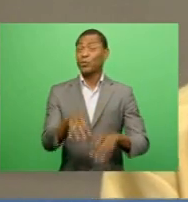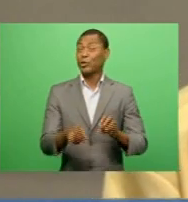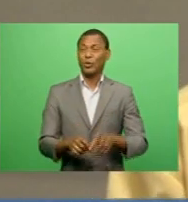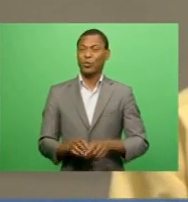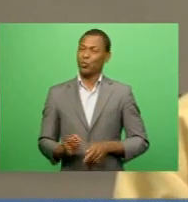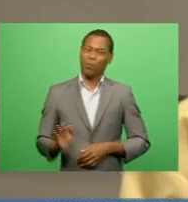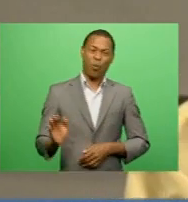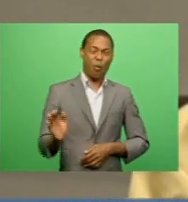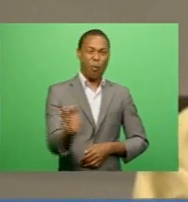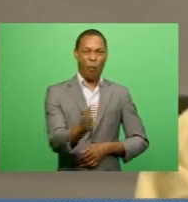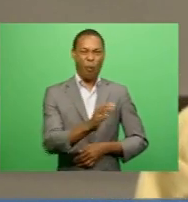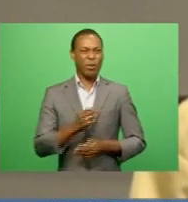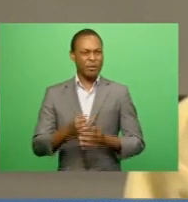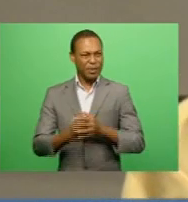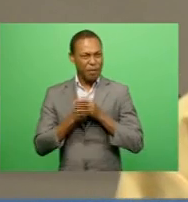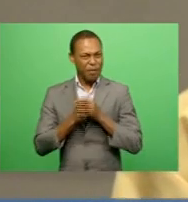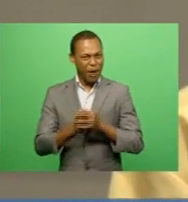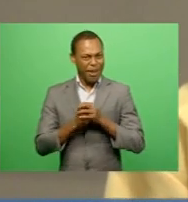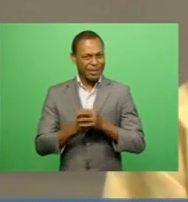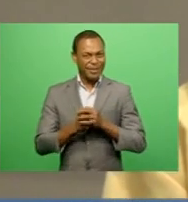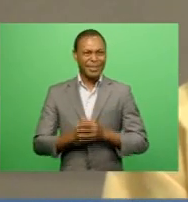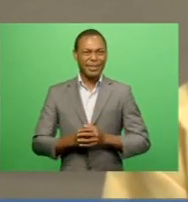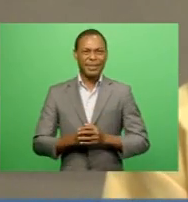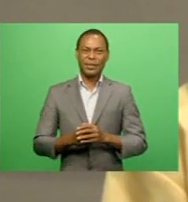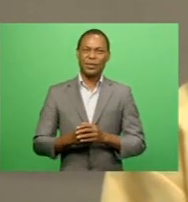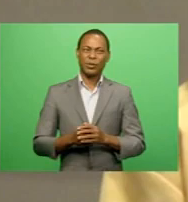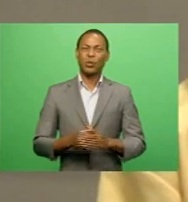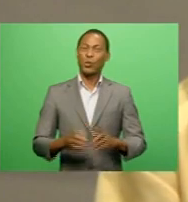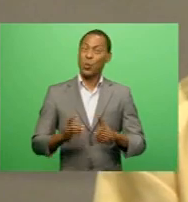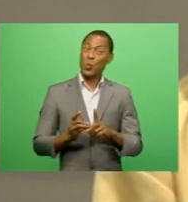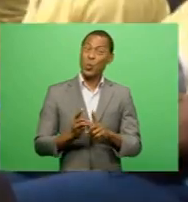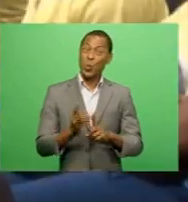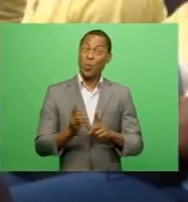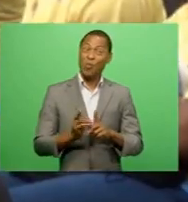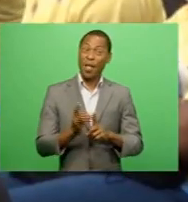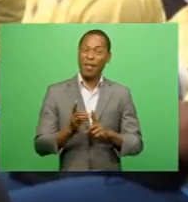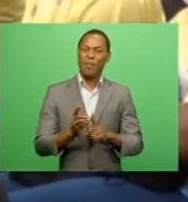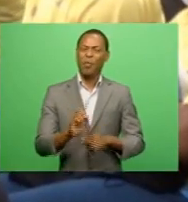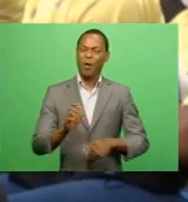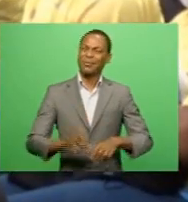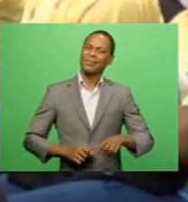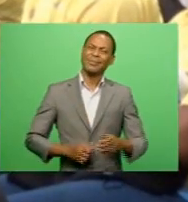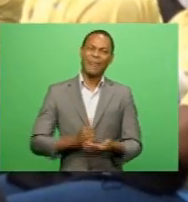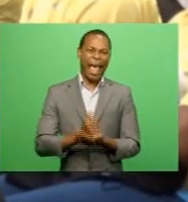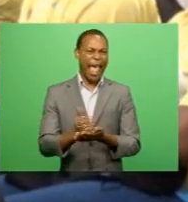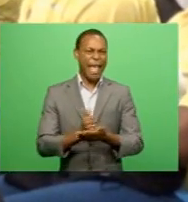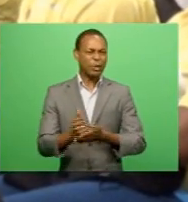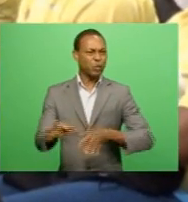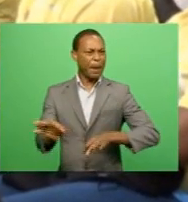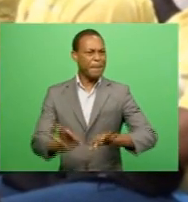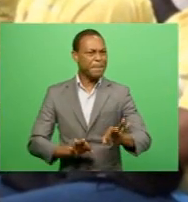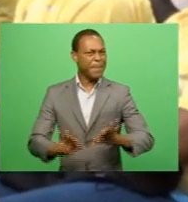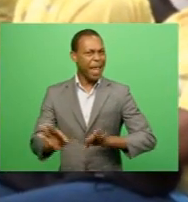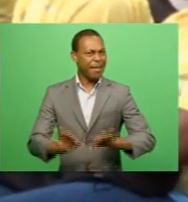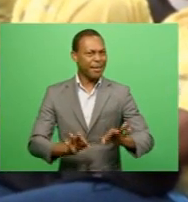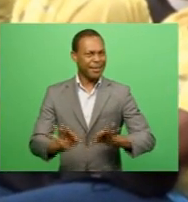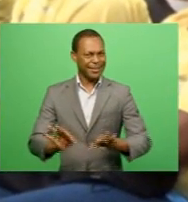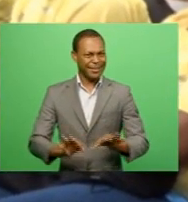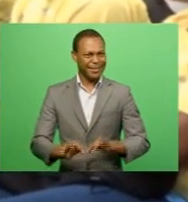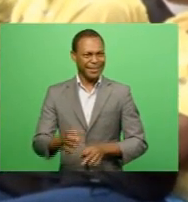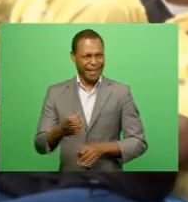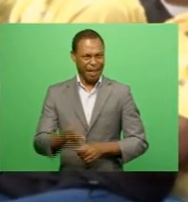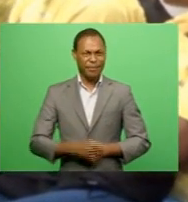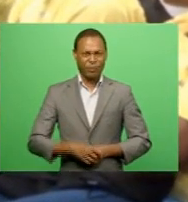friends here as we will develop self-sustainable action plans to implement in our